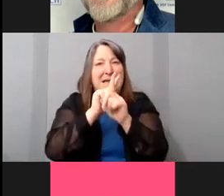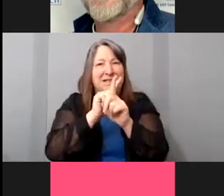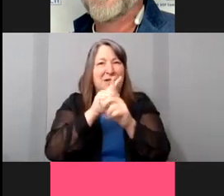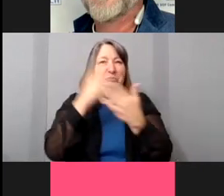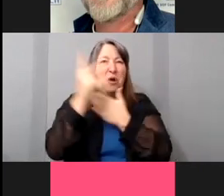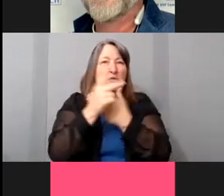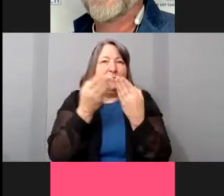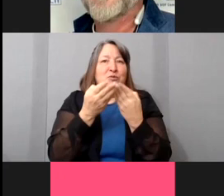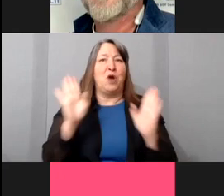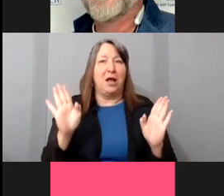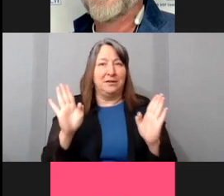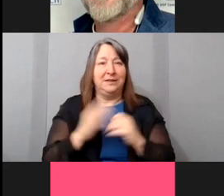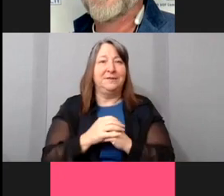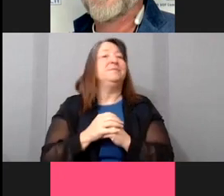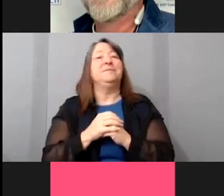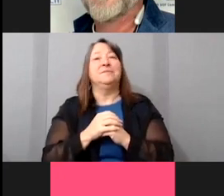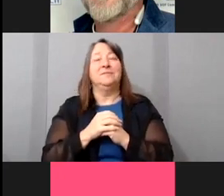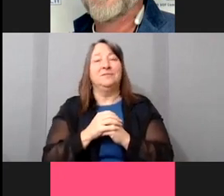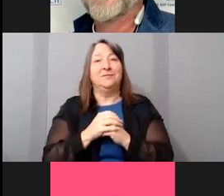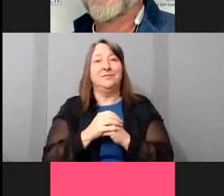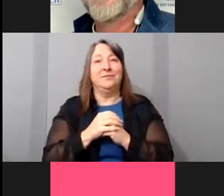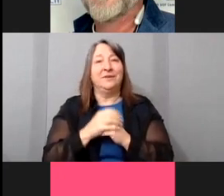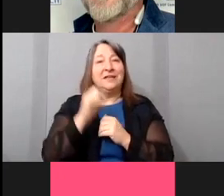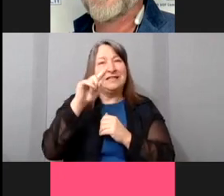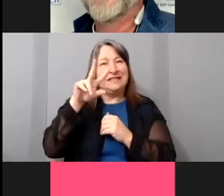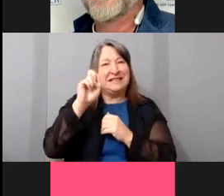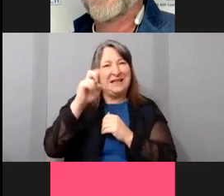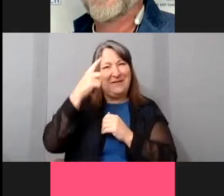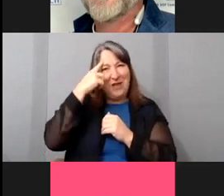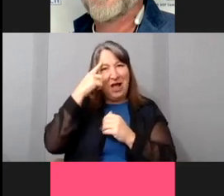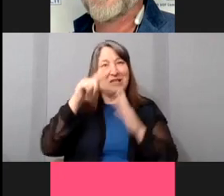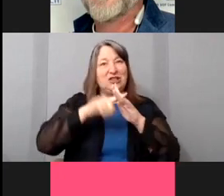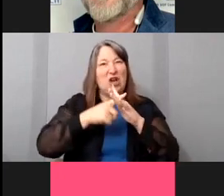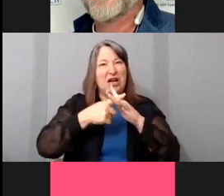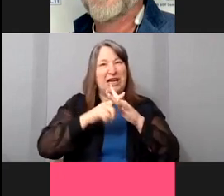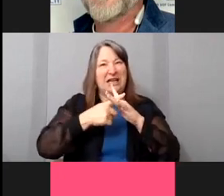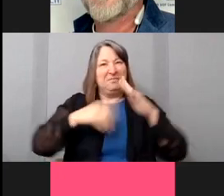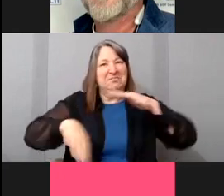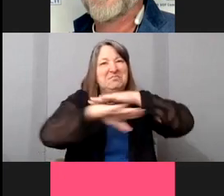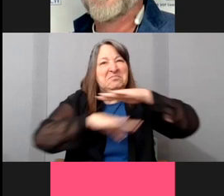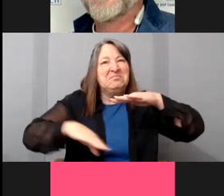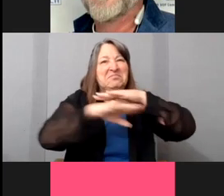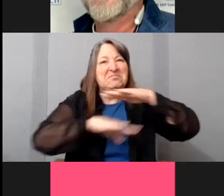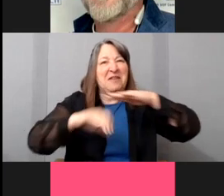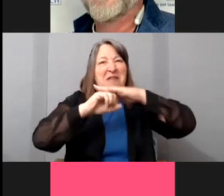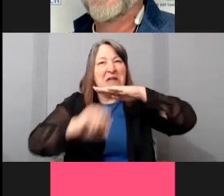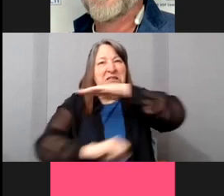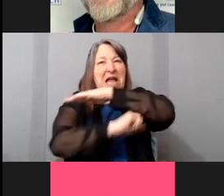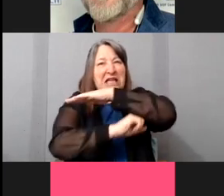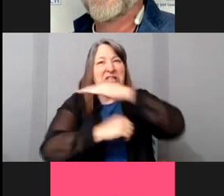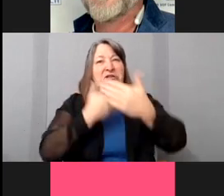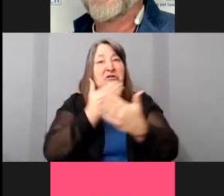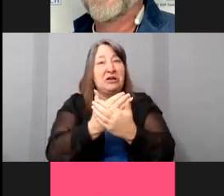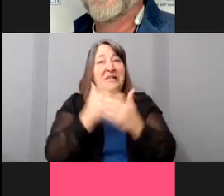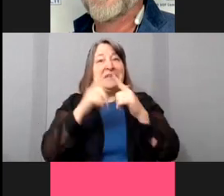with Steve before this, he thought that kind of starting at a foundational level was probably a good place, and then we'll dive a little bit deeper